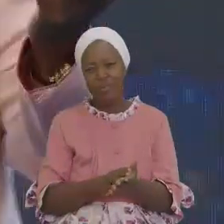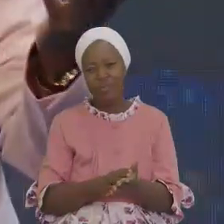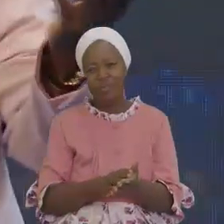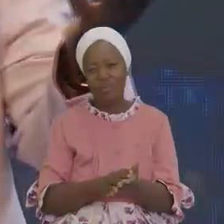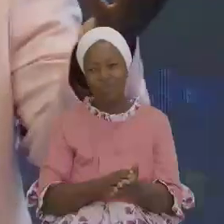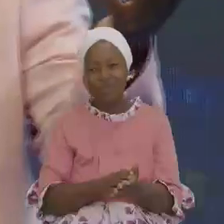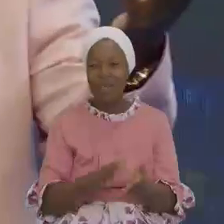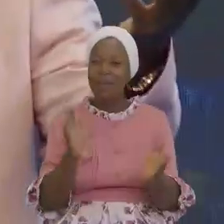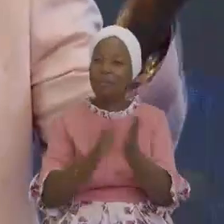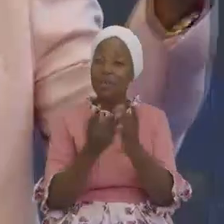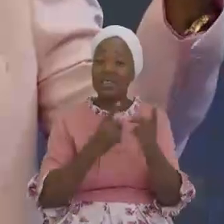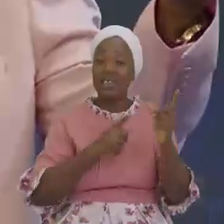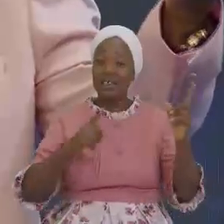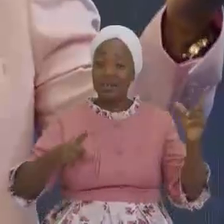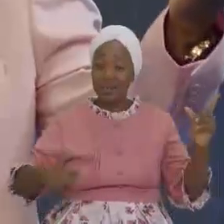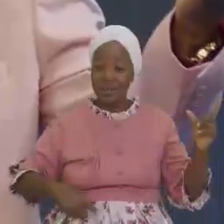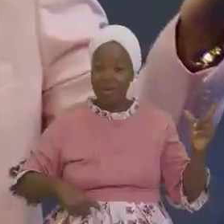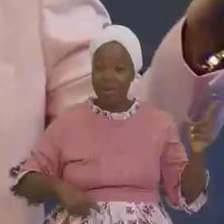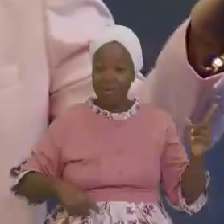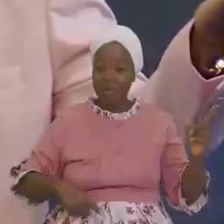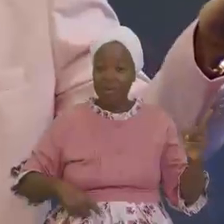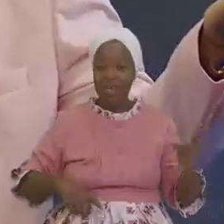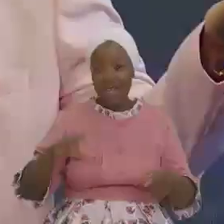Praise the Lord, I was transferred.